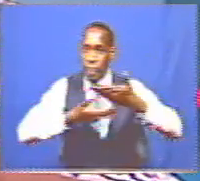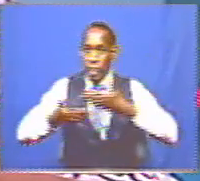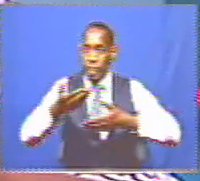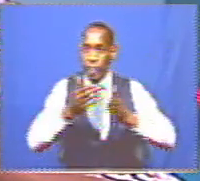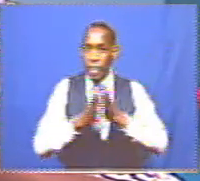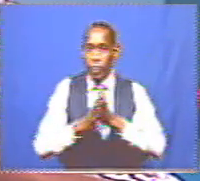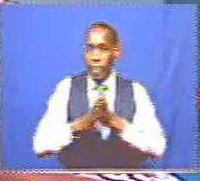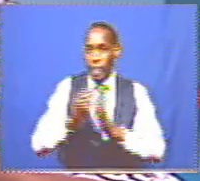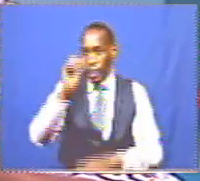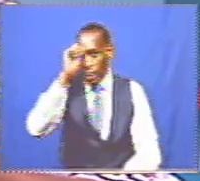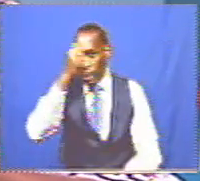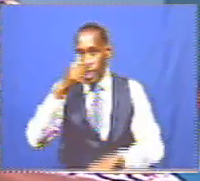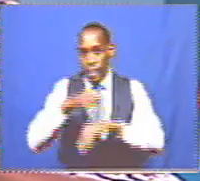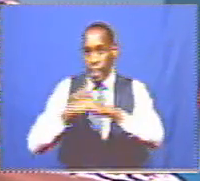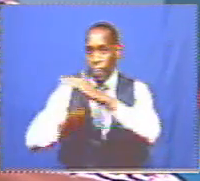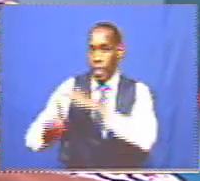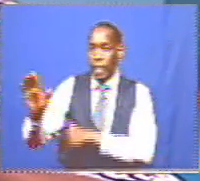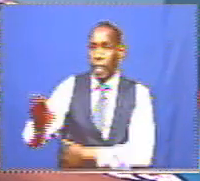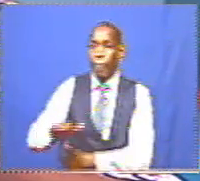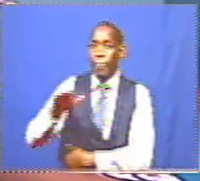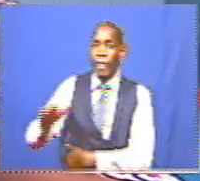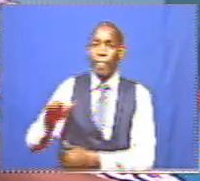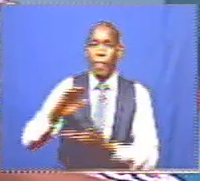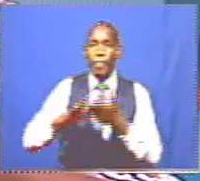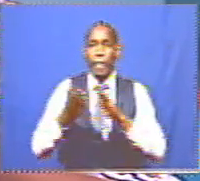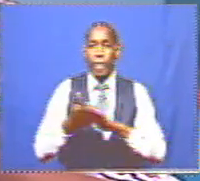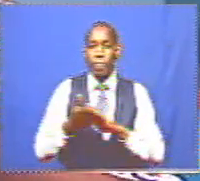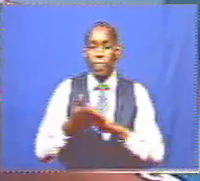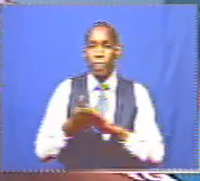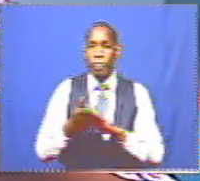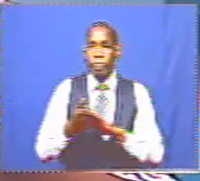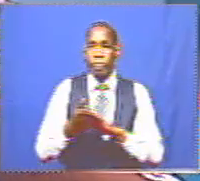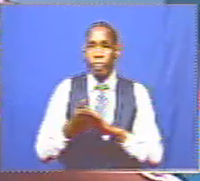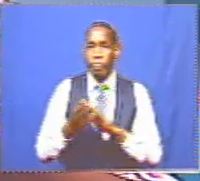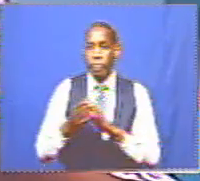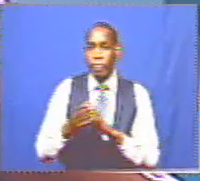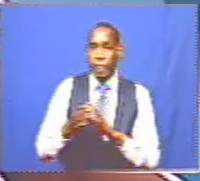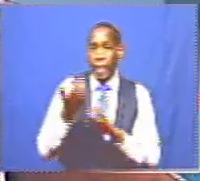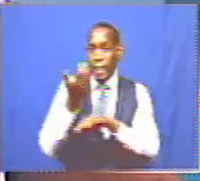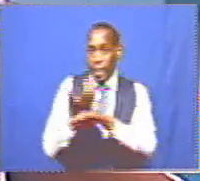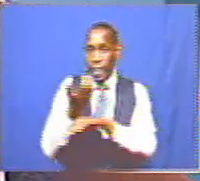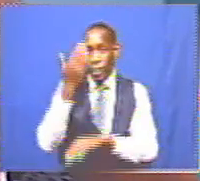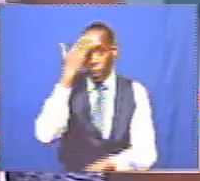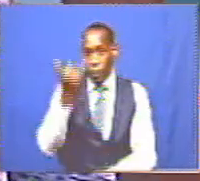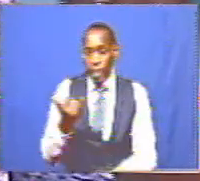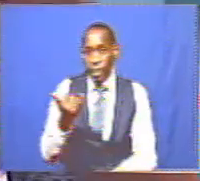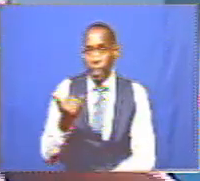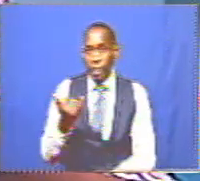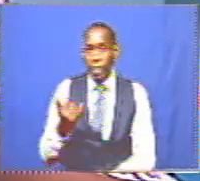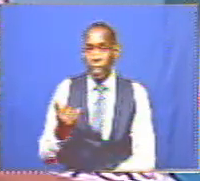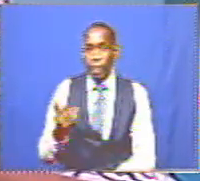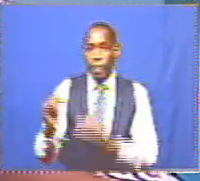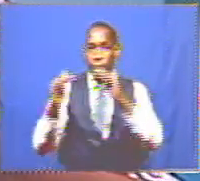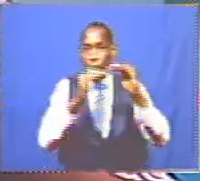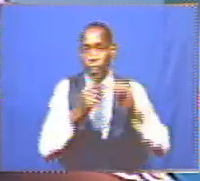understand that when you get into parliament, it becomes a very tricky field. And because the level of income that you would